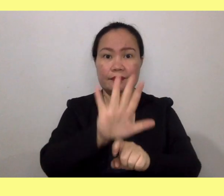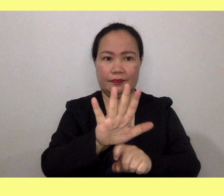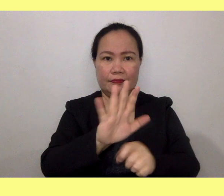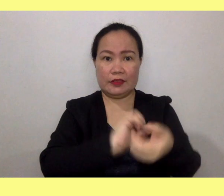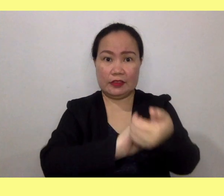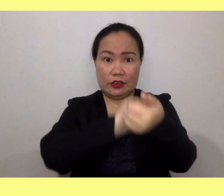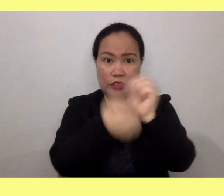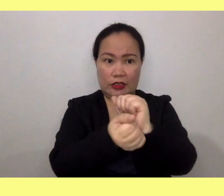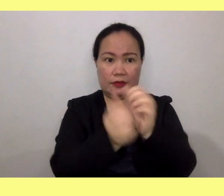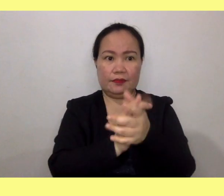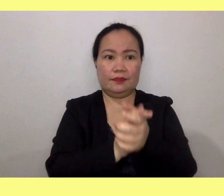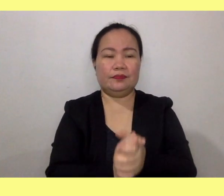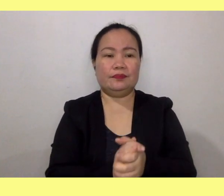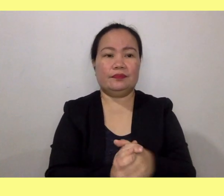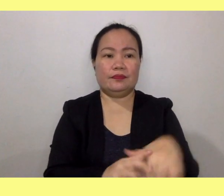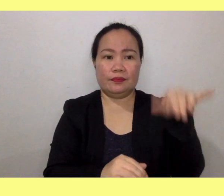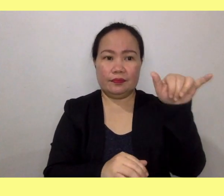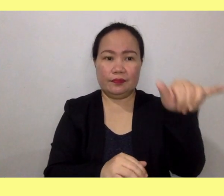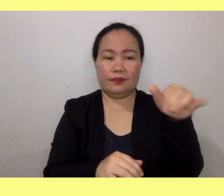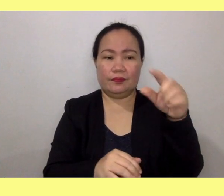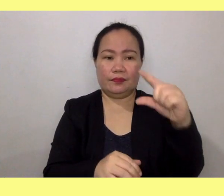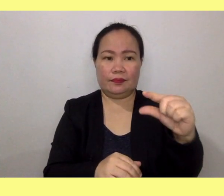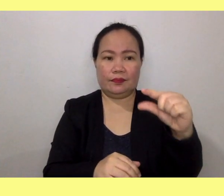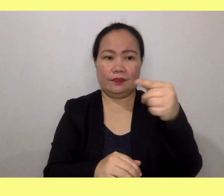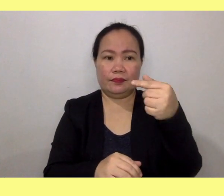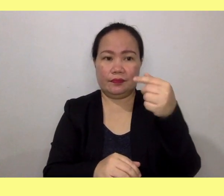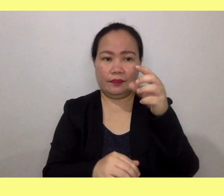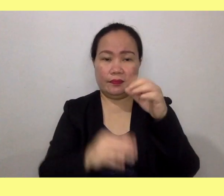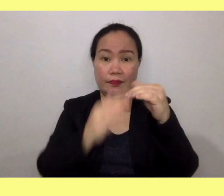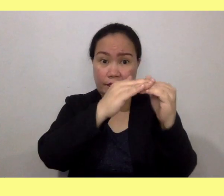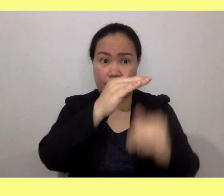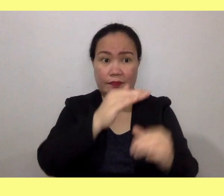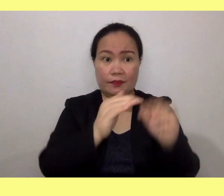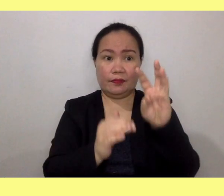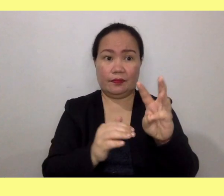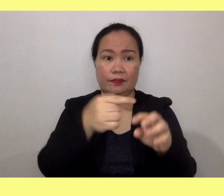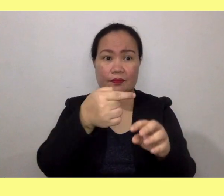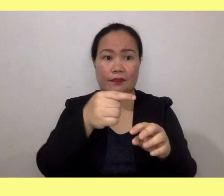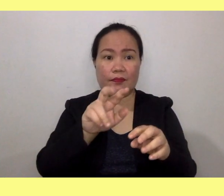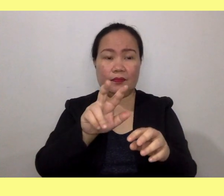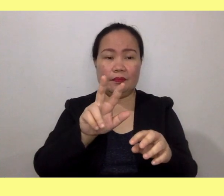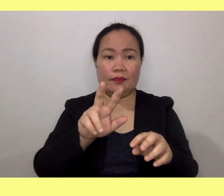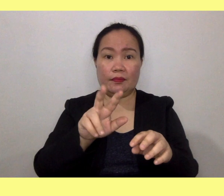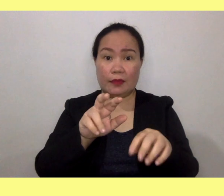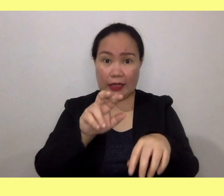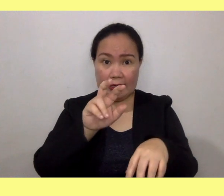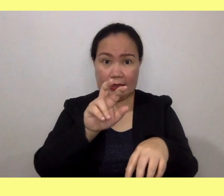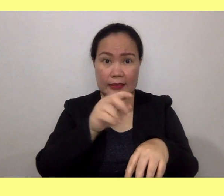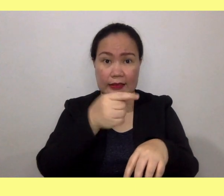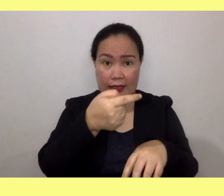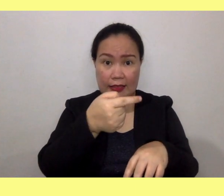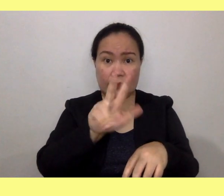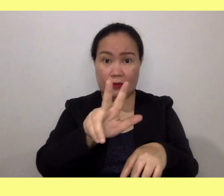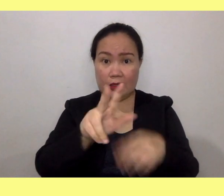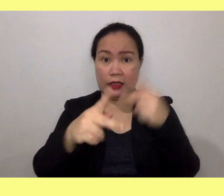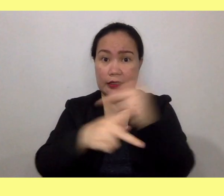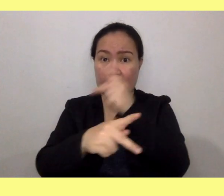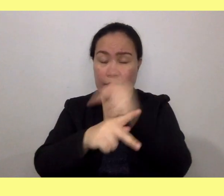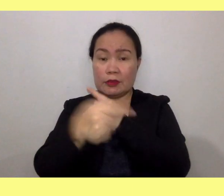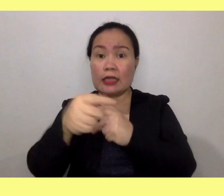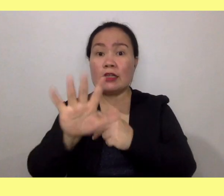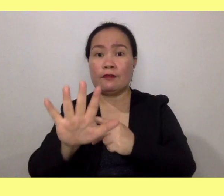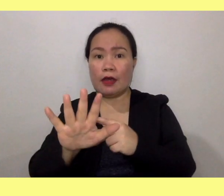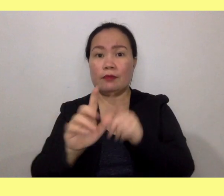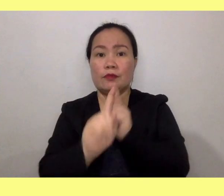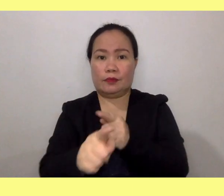less than 6. So, this will become positive kasi negative. So, that will become positive 15. 3 times